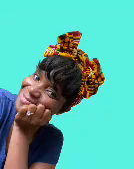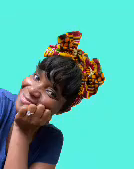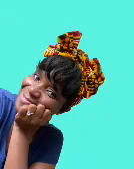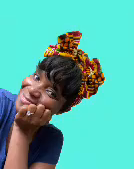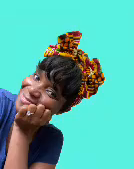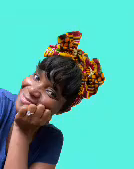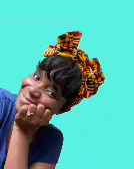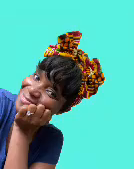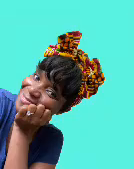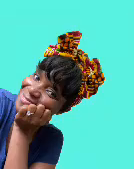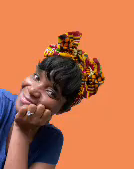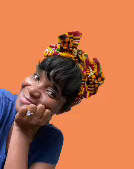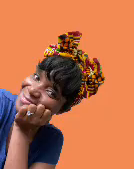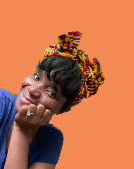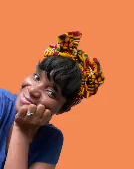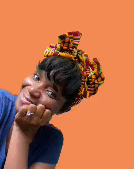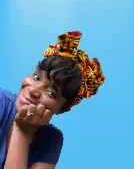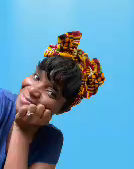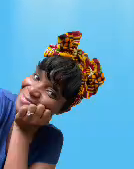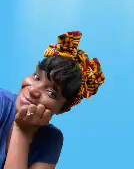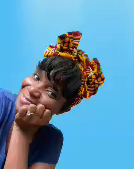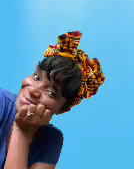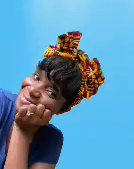in my H-E-A-R-T, and I will